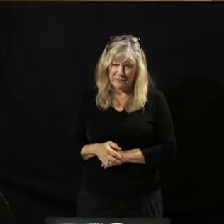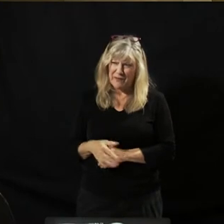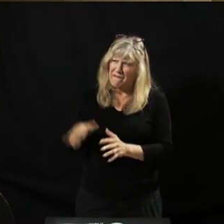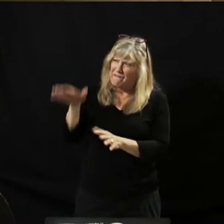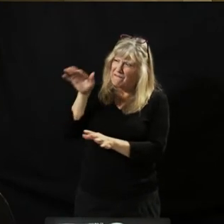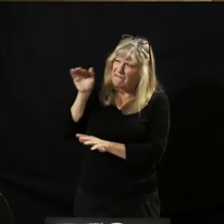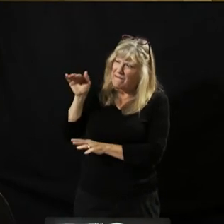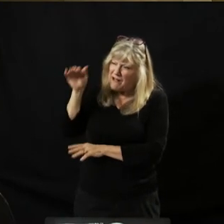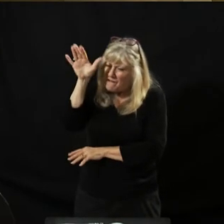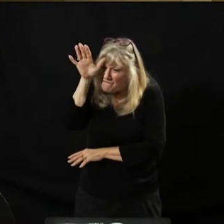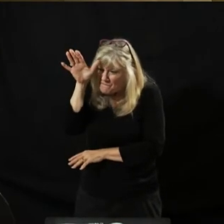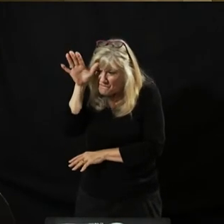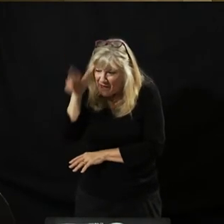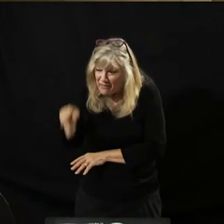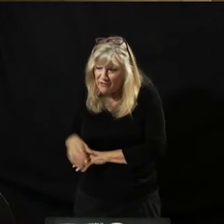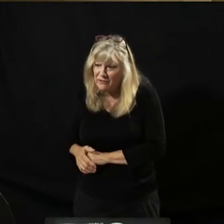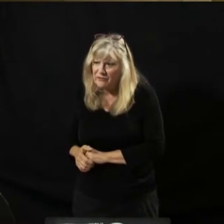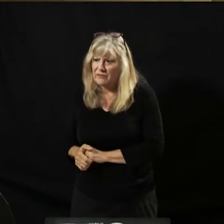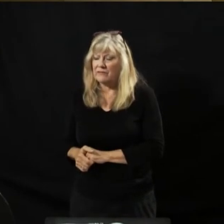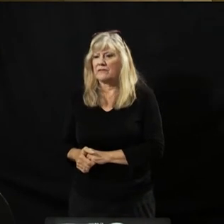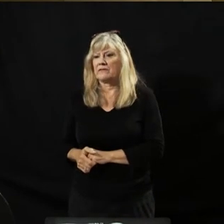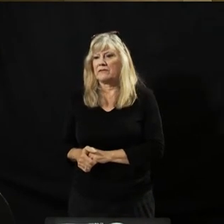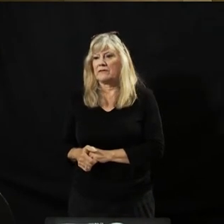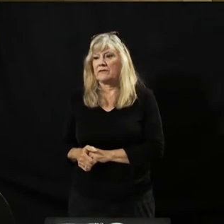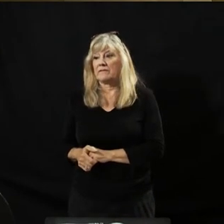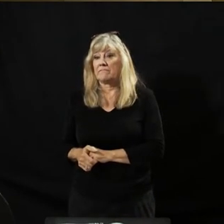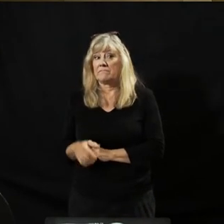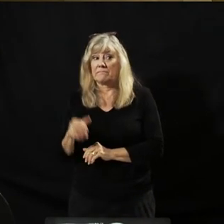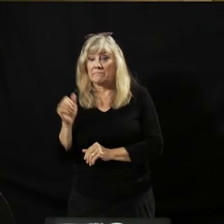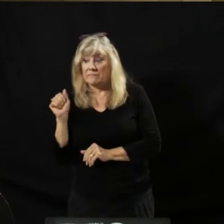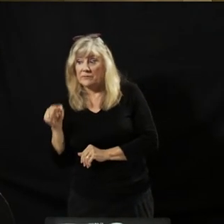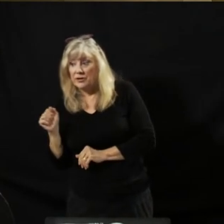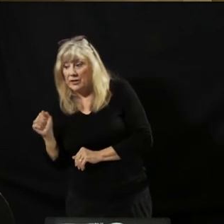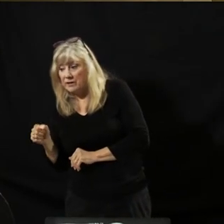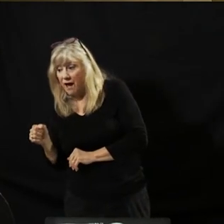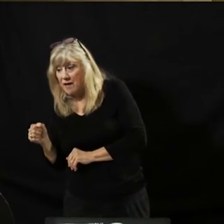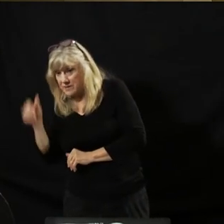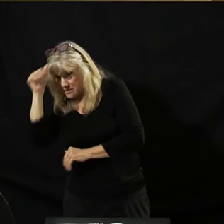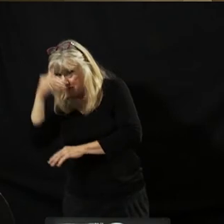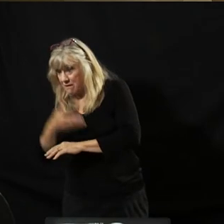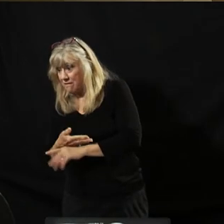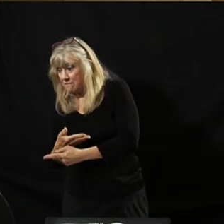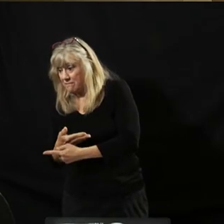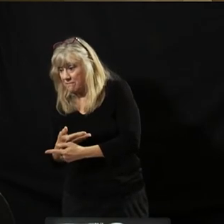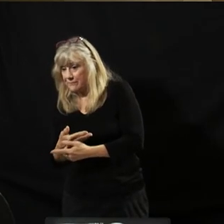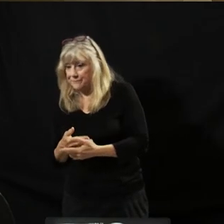"Father," Isaac said. "Yes, son," he replied.